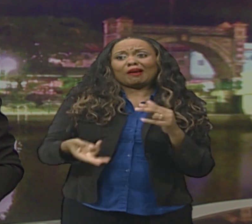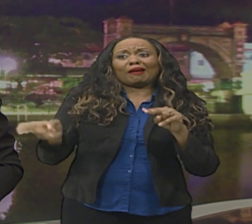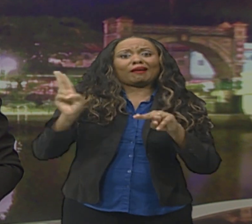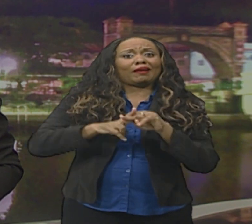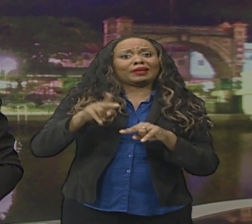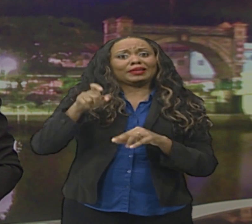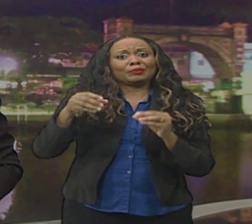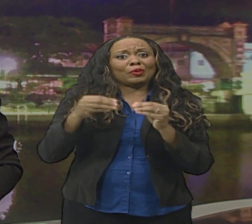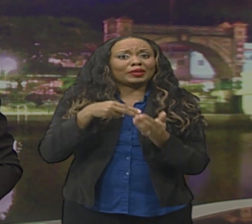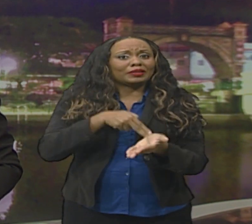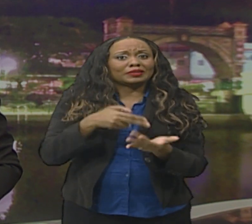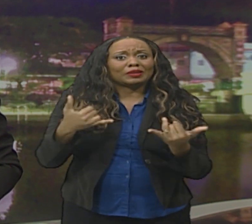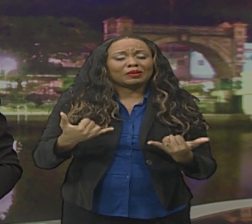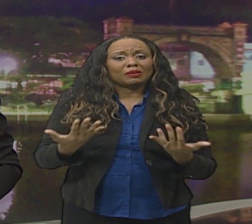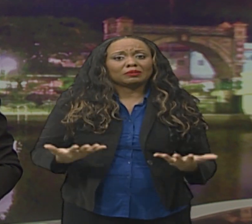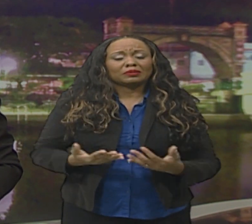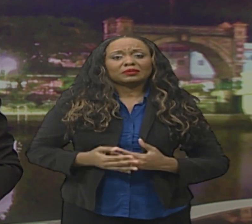increased.